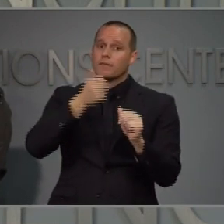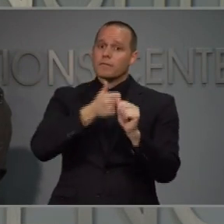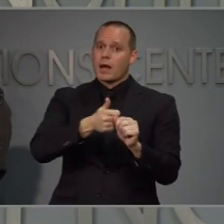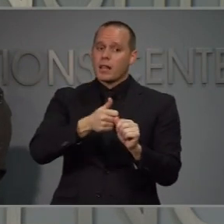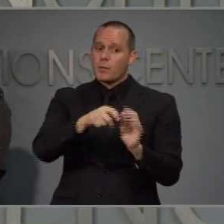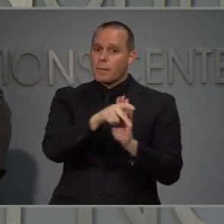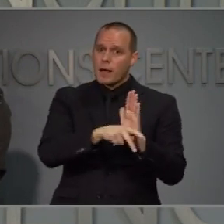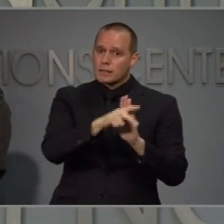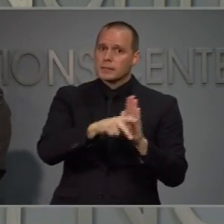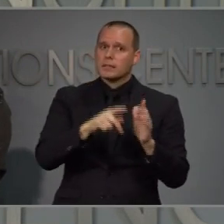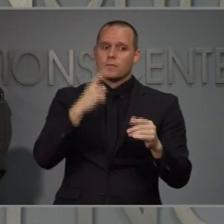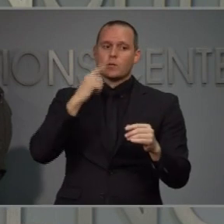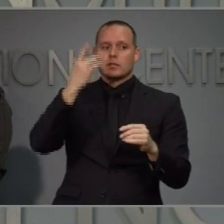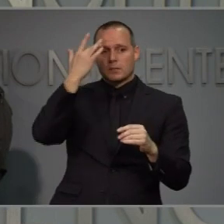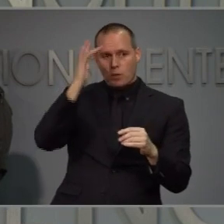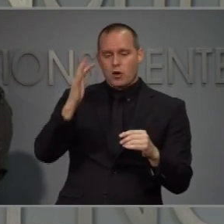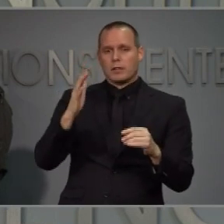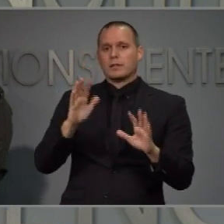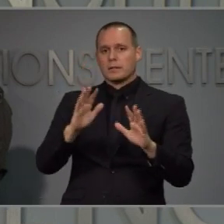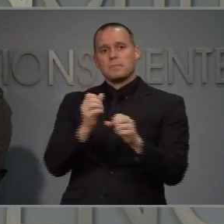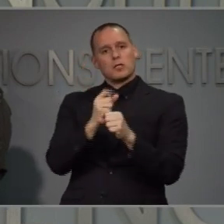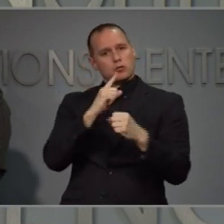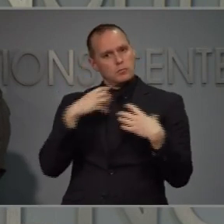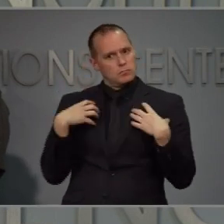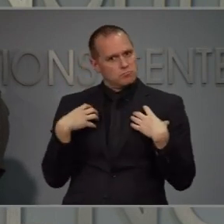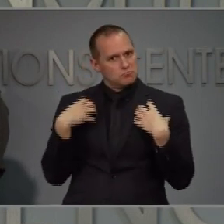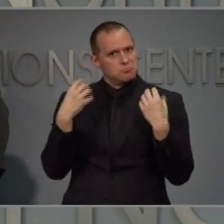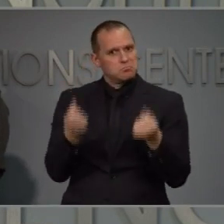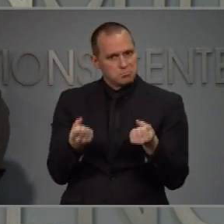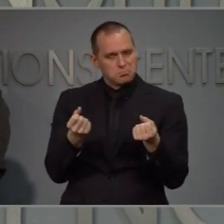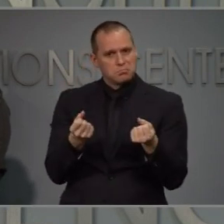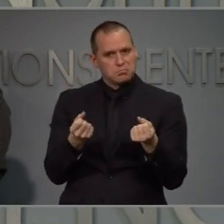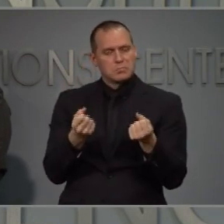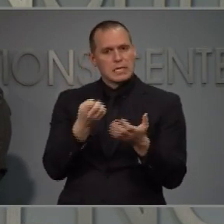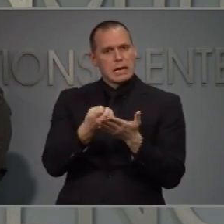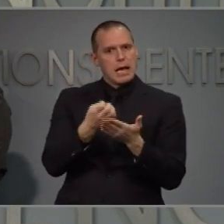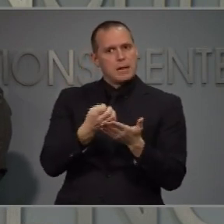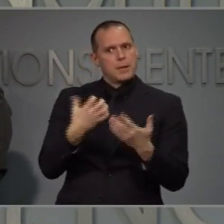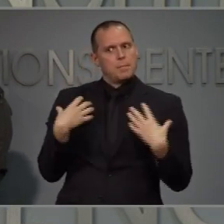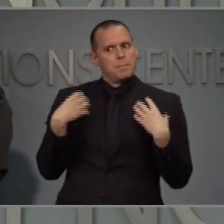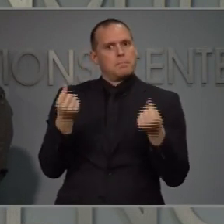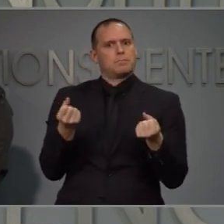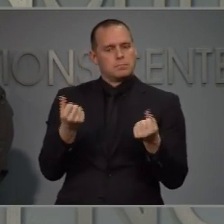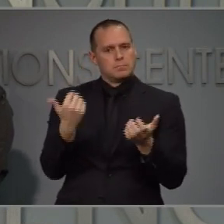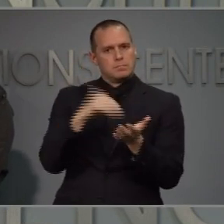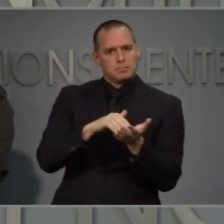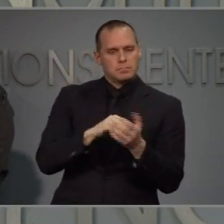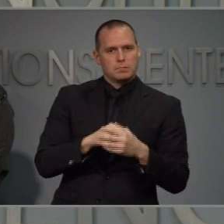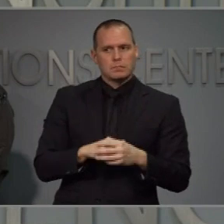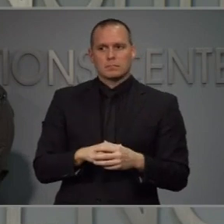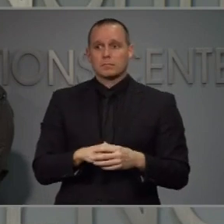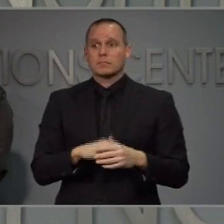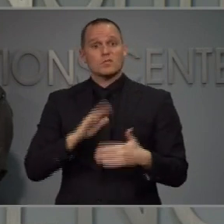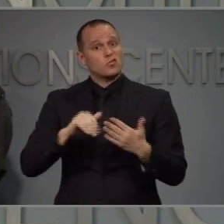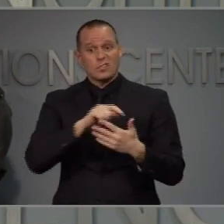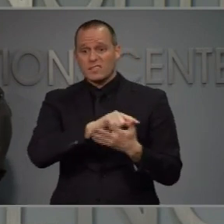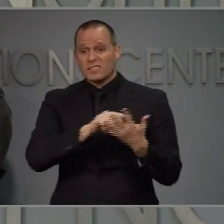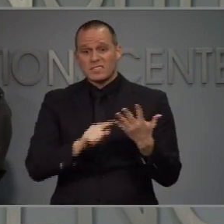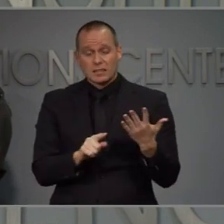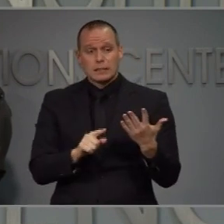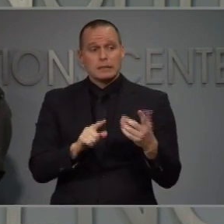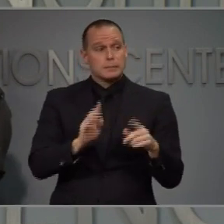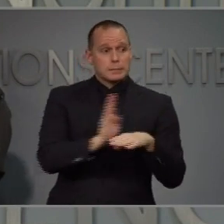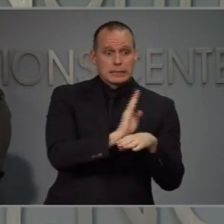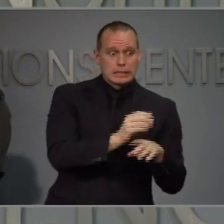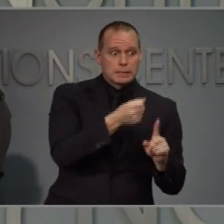way. And we look forward to working with all of these businesses that are affected, the employees and others,